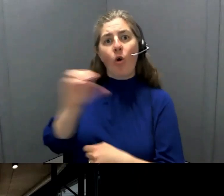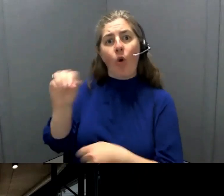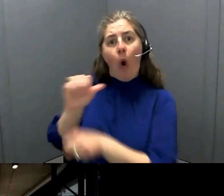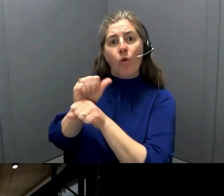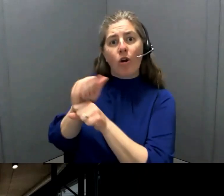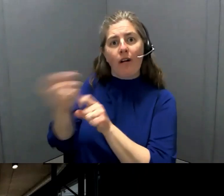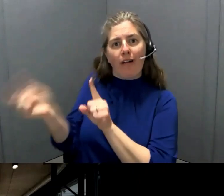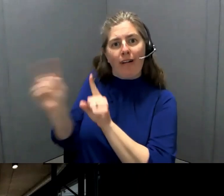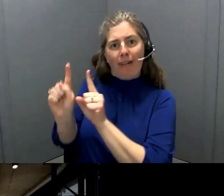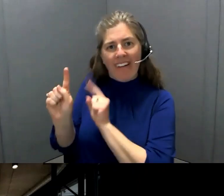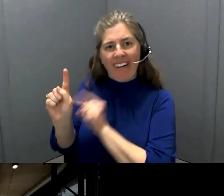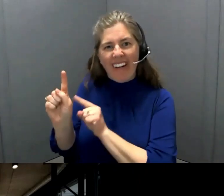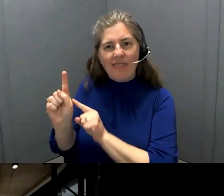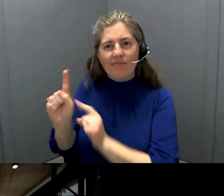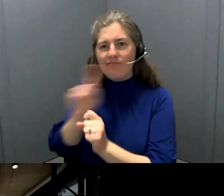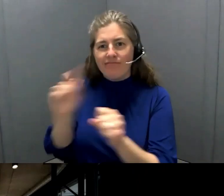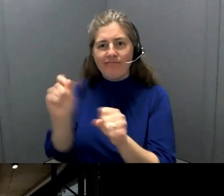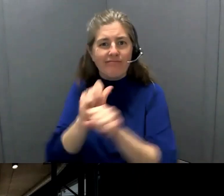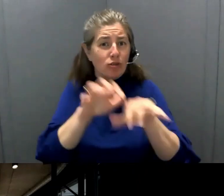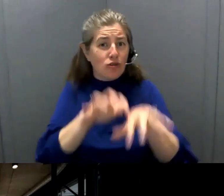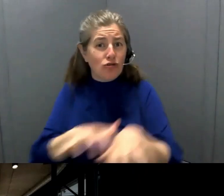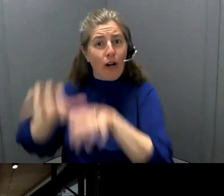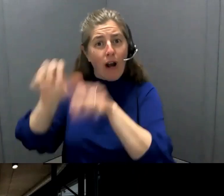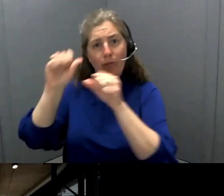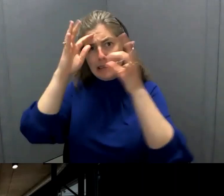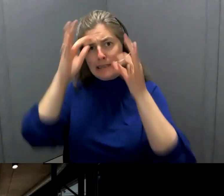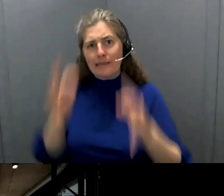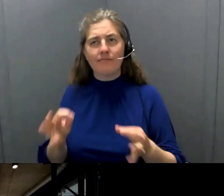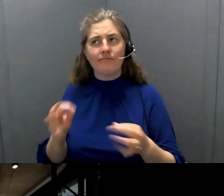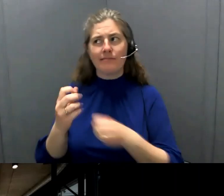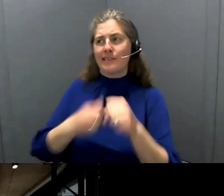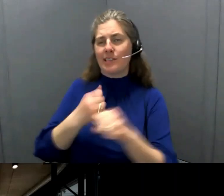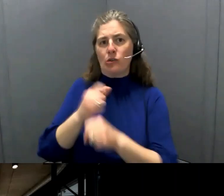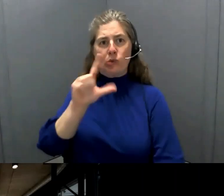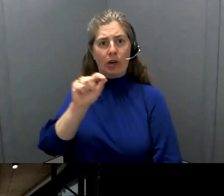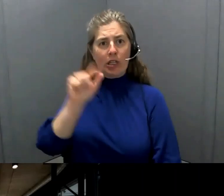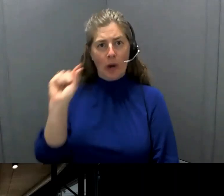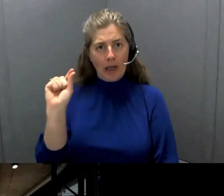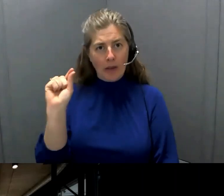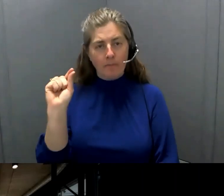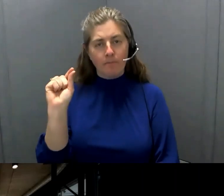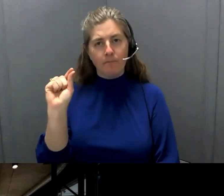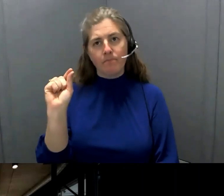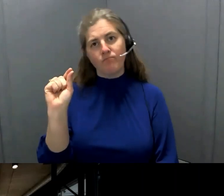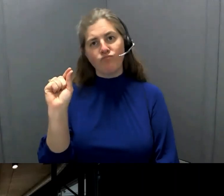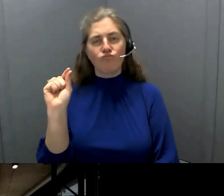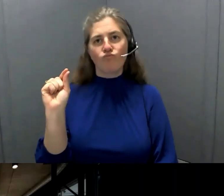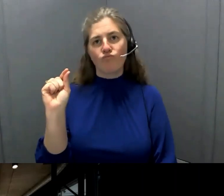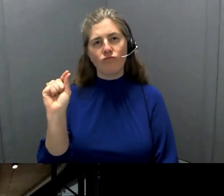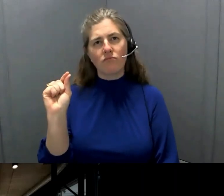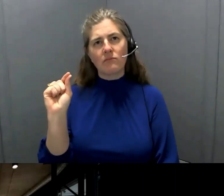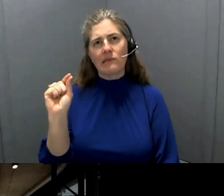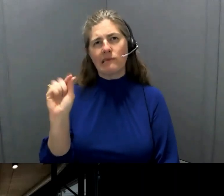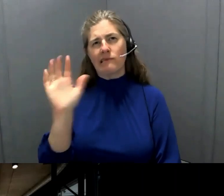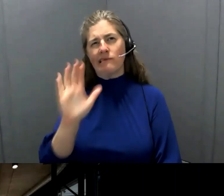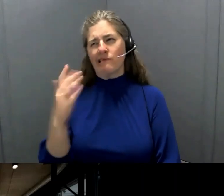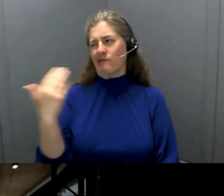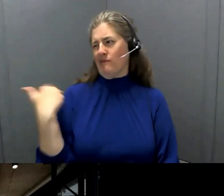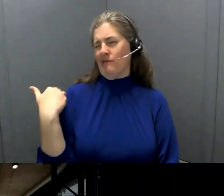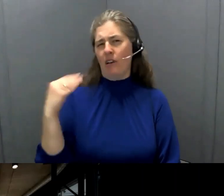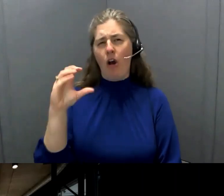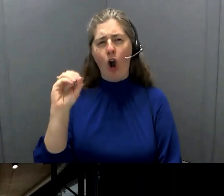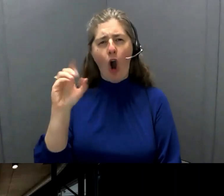us who indeed took up the option in 2020 I suppose it was October, November, when